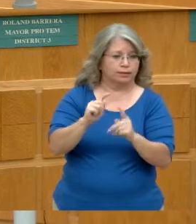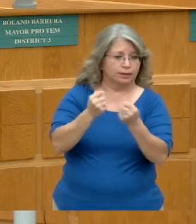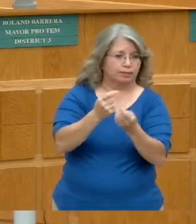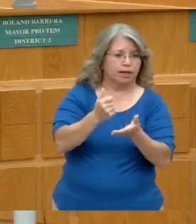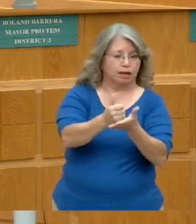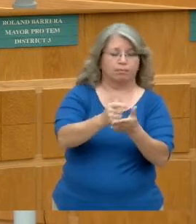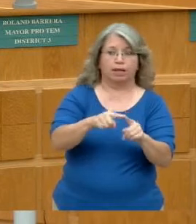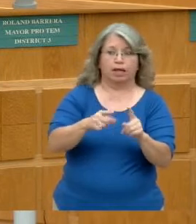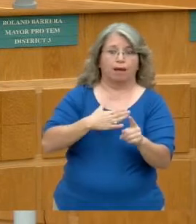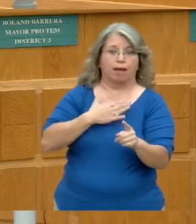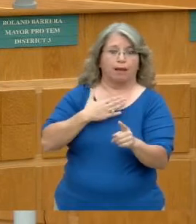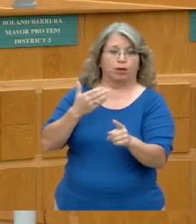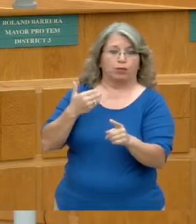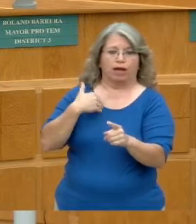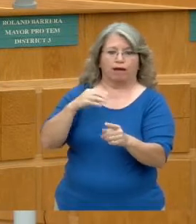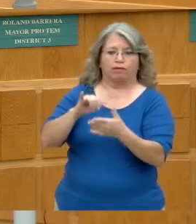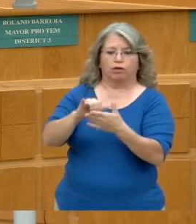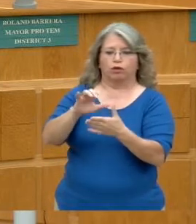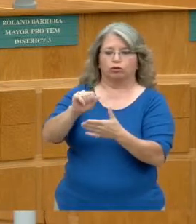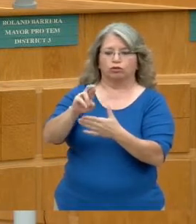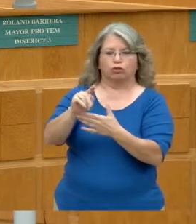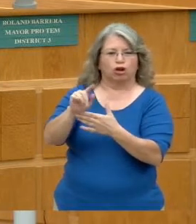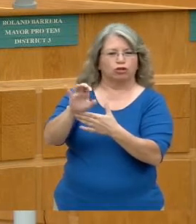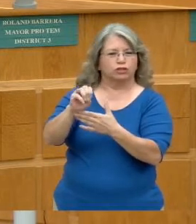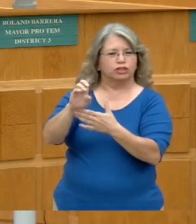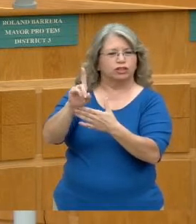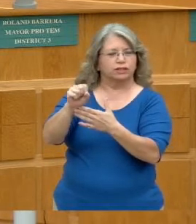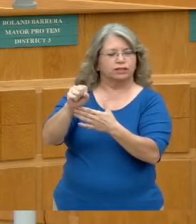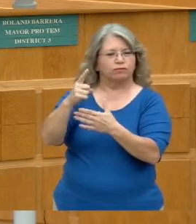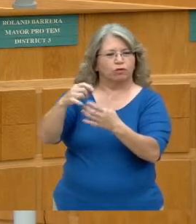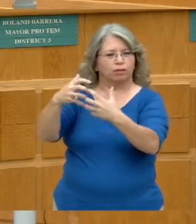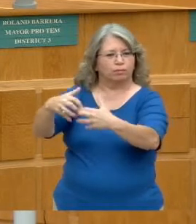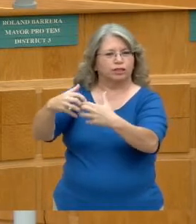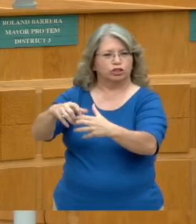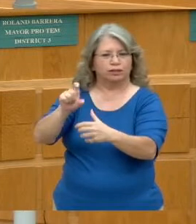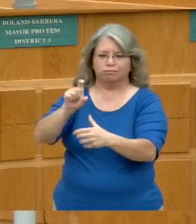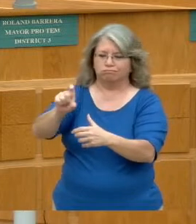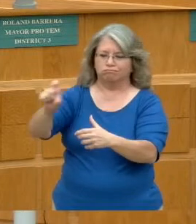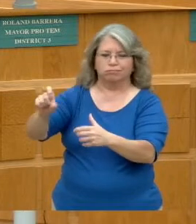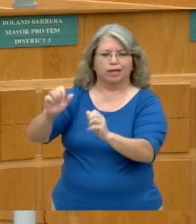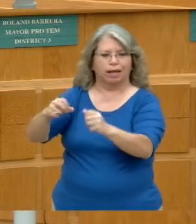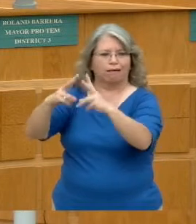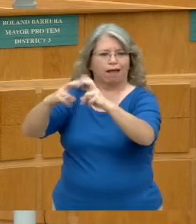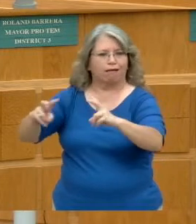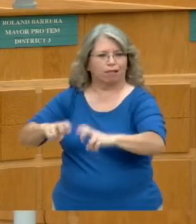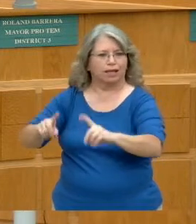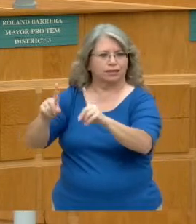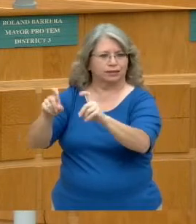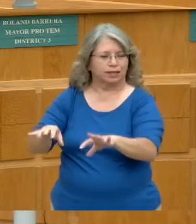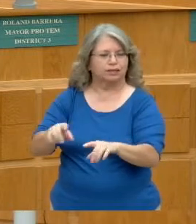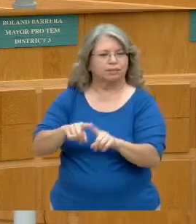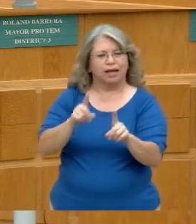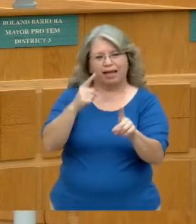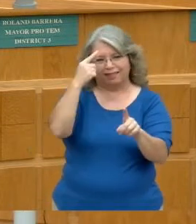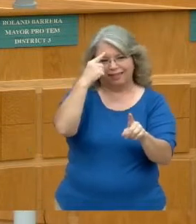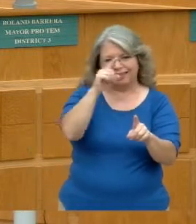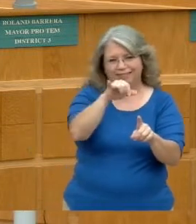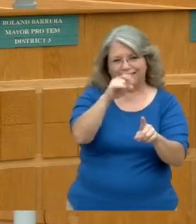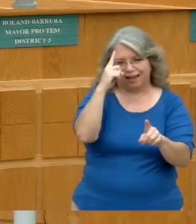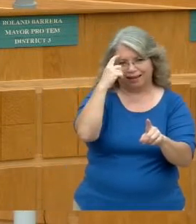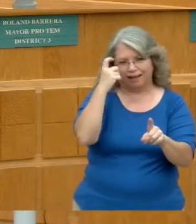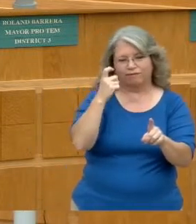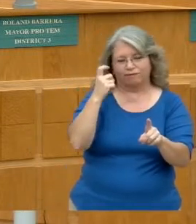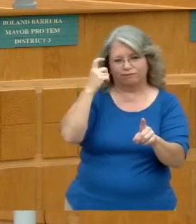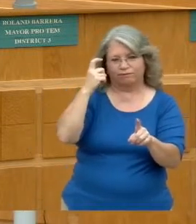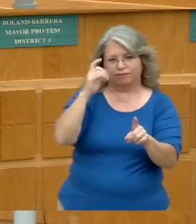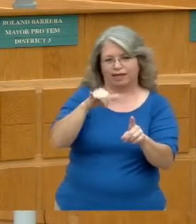waiting, 8 and 9 days for resolution on those tests. But we think that's in direct consistency